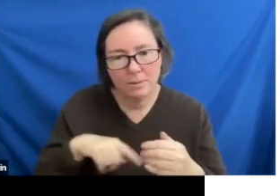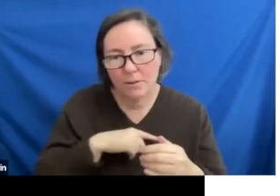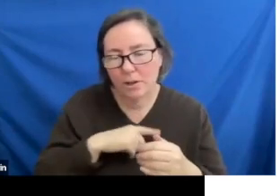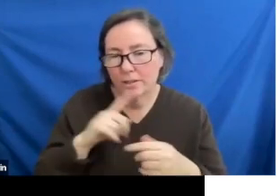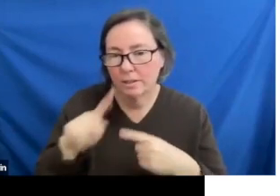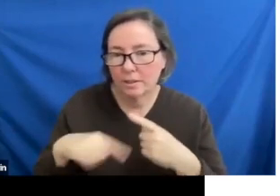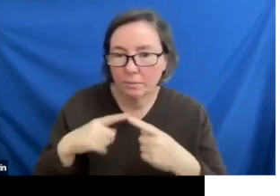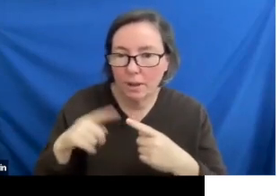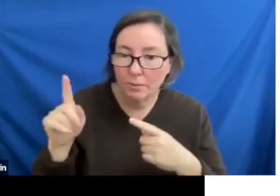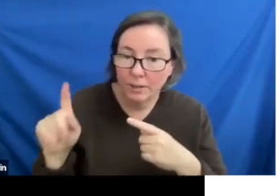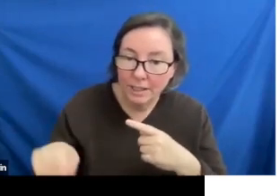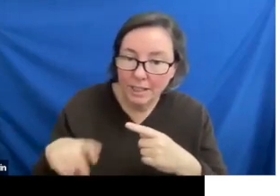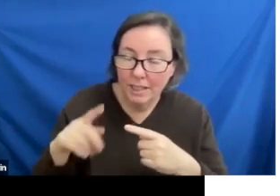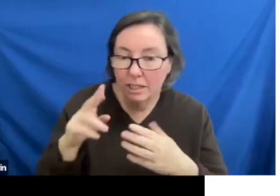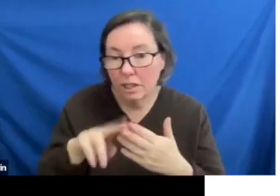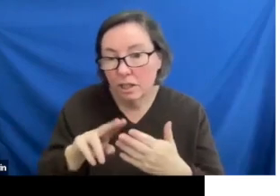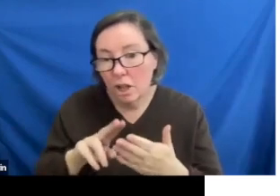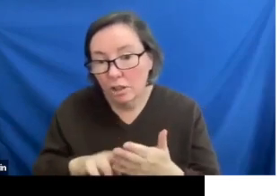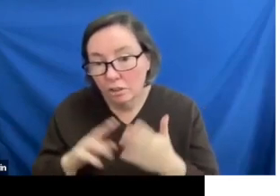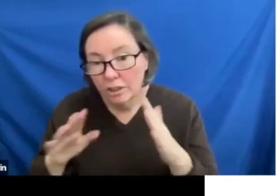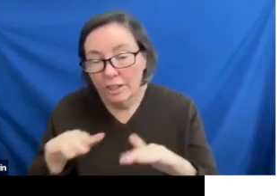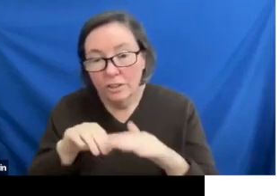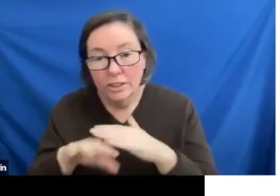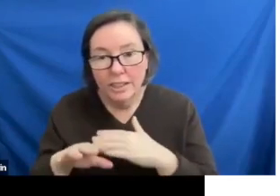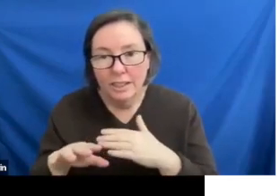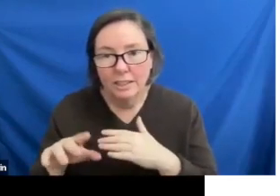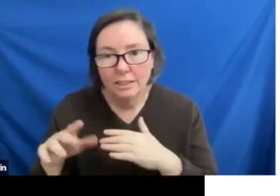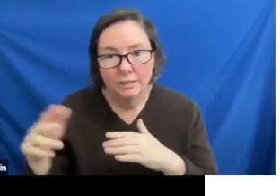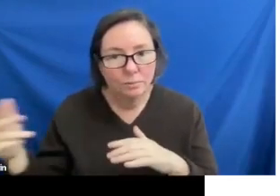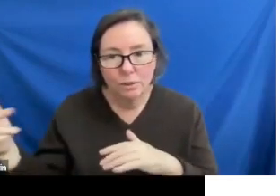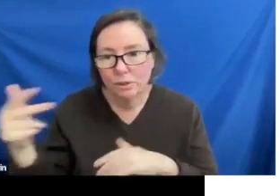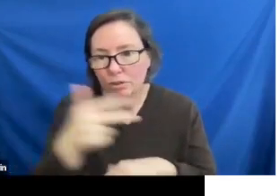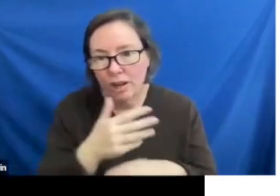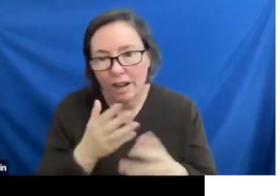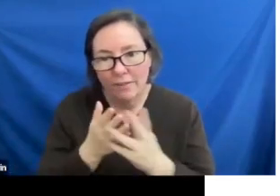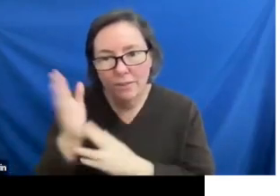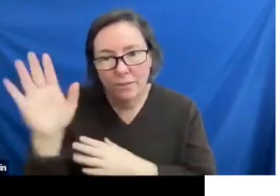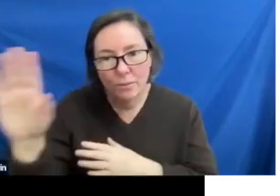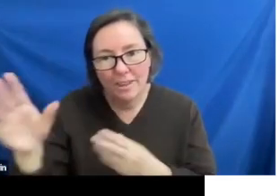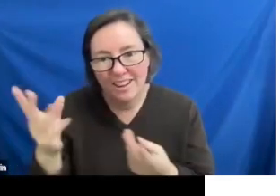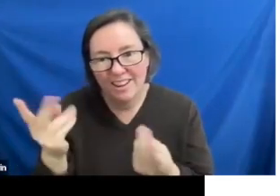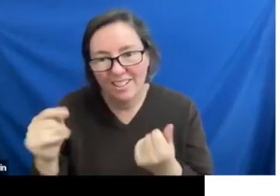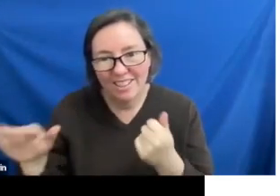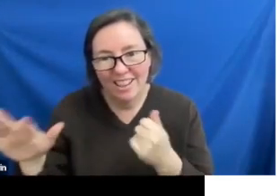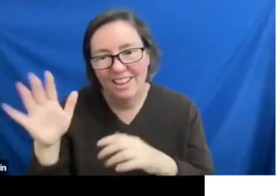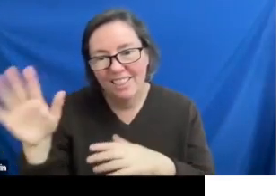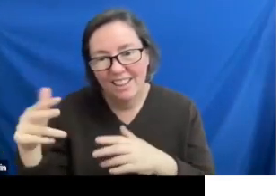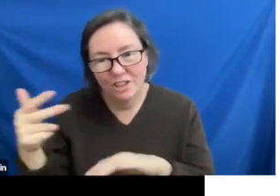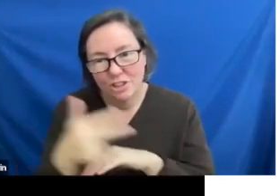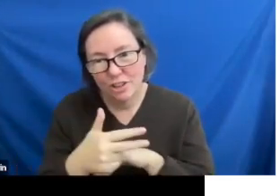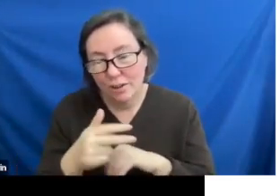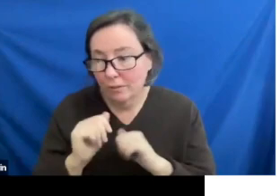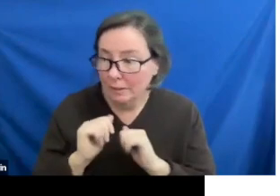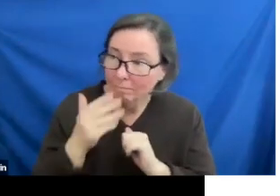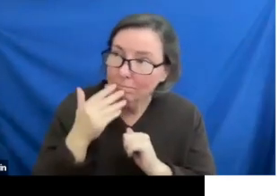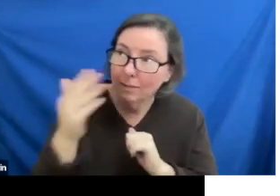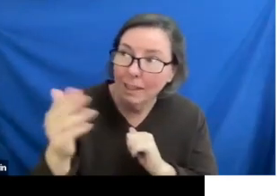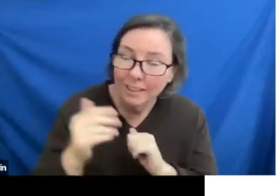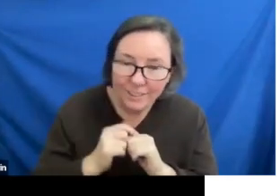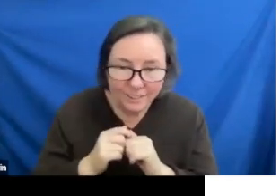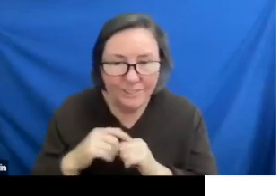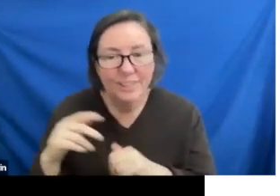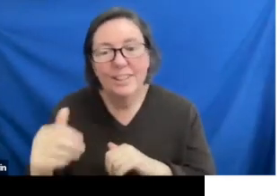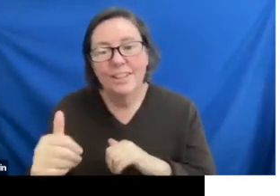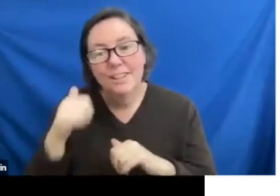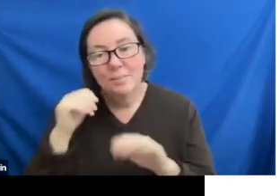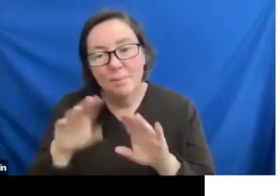to have a contractor access the facility, we drive up through the Shelburne driveway. We drive up right into that back door whenever we